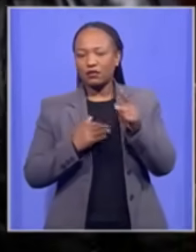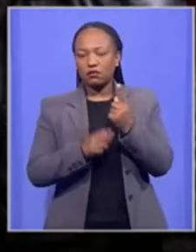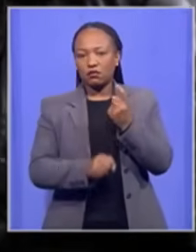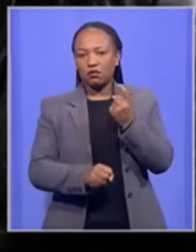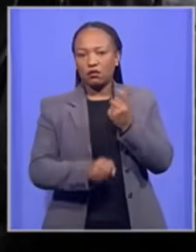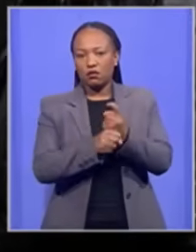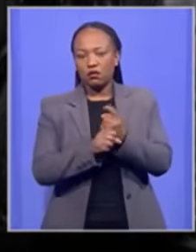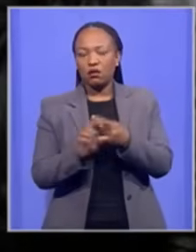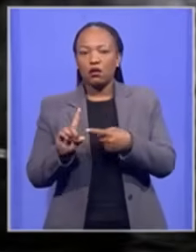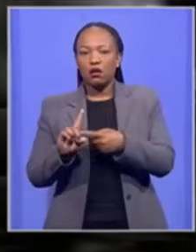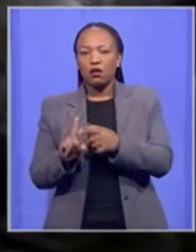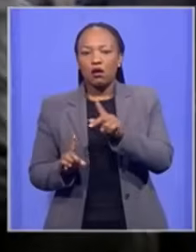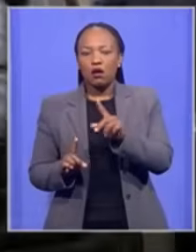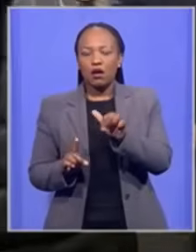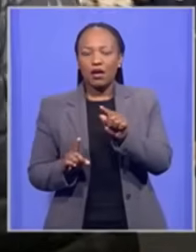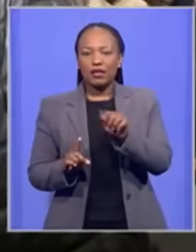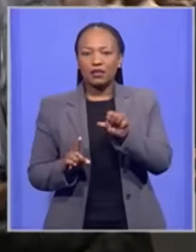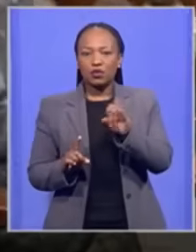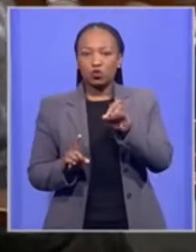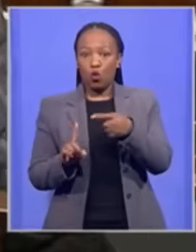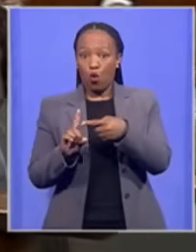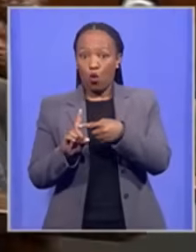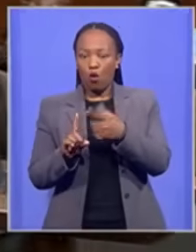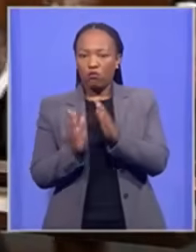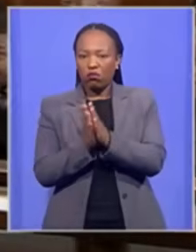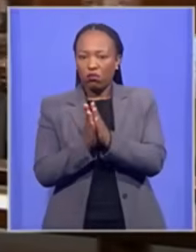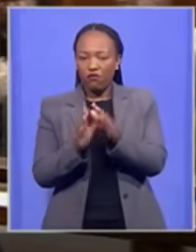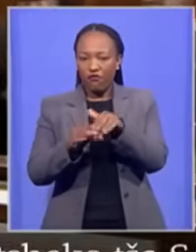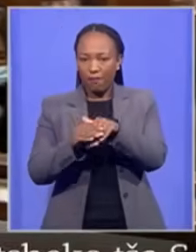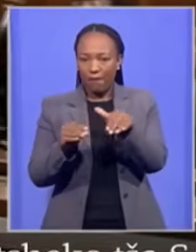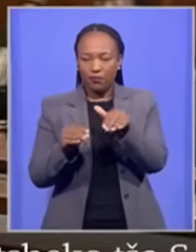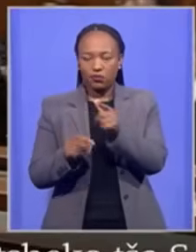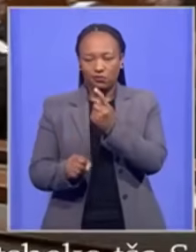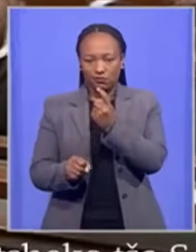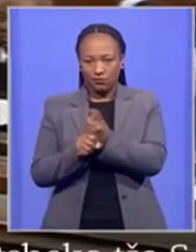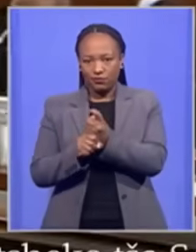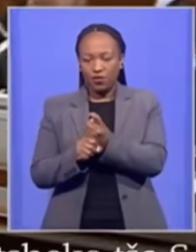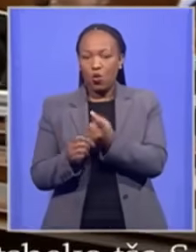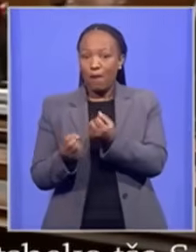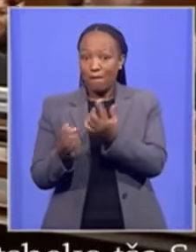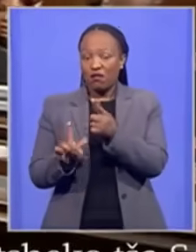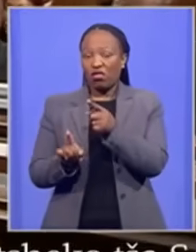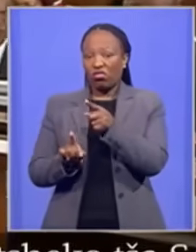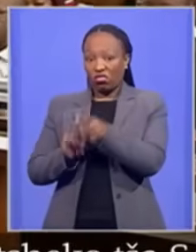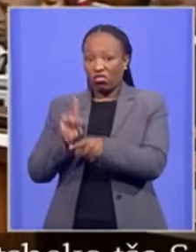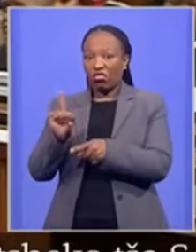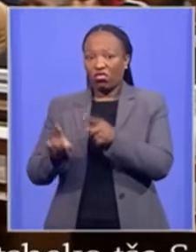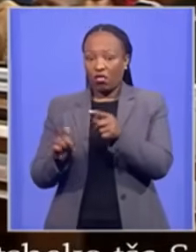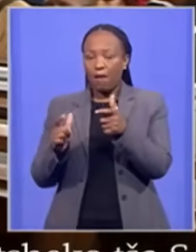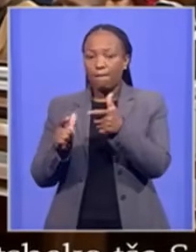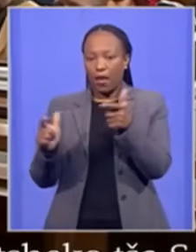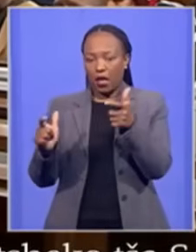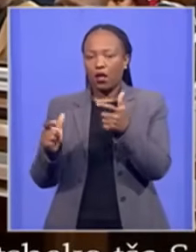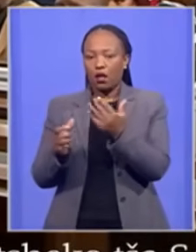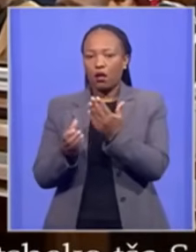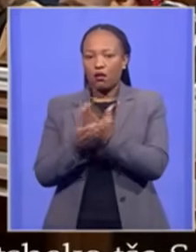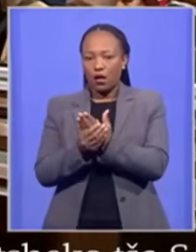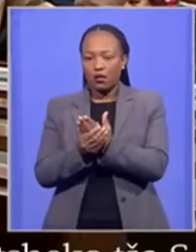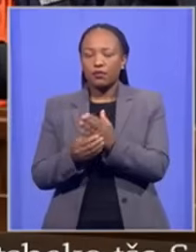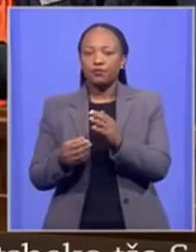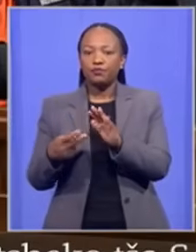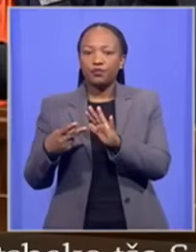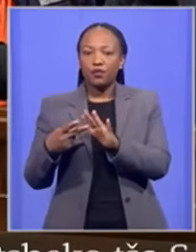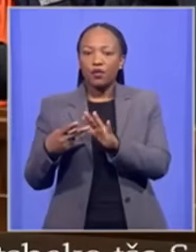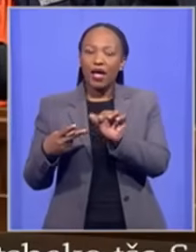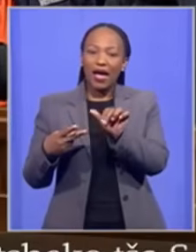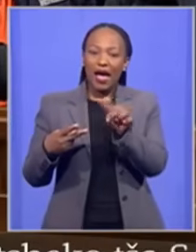KT Molefe kgopelo ya peili se ka ge a lebagane le ditatofatšo tše kgolo. Molefe go tee le balatofatšwa ka yena